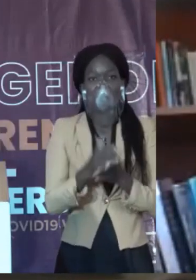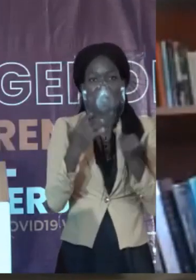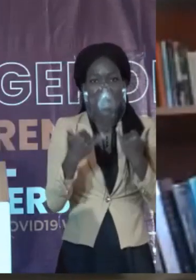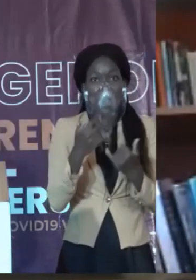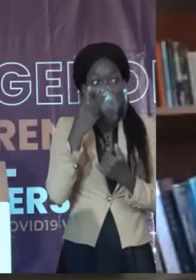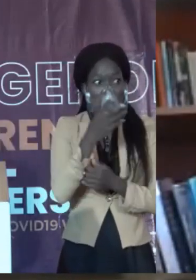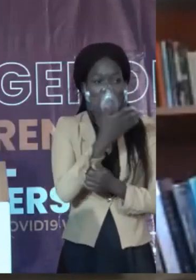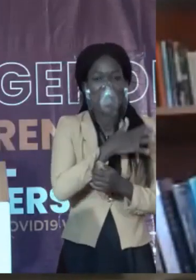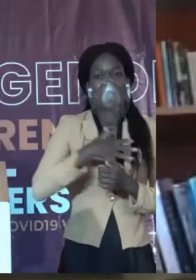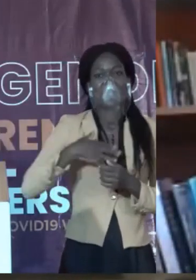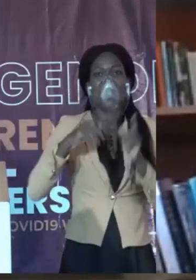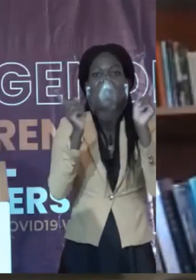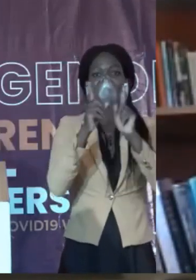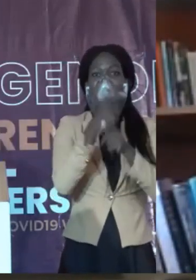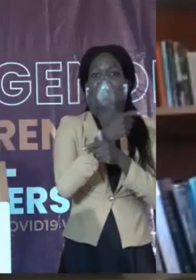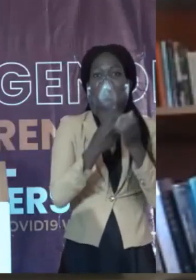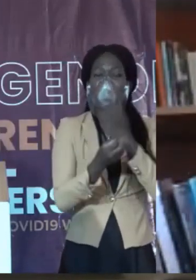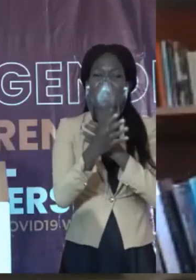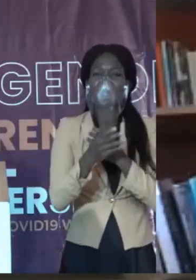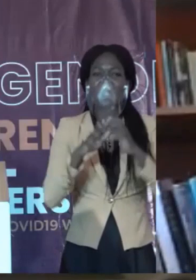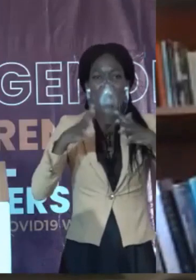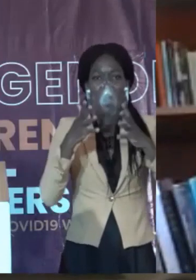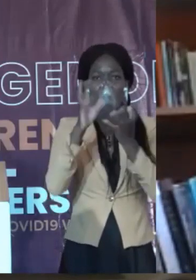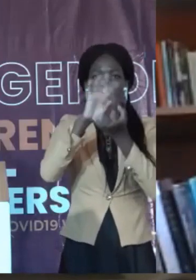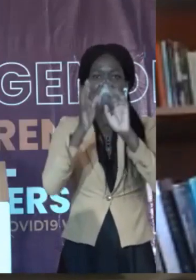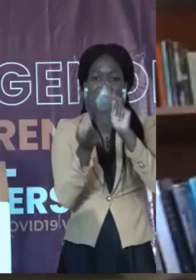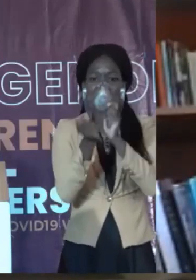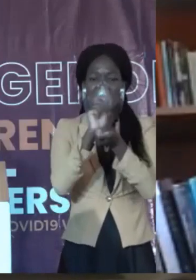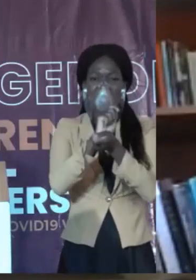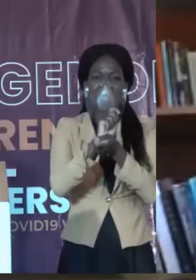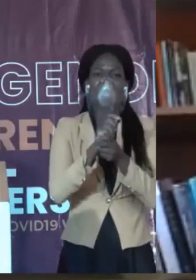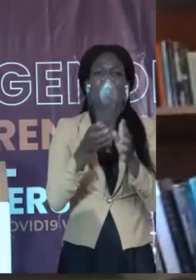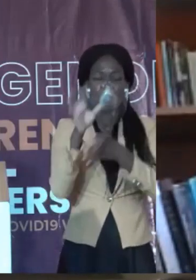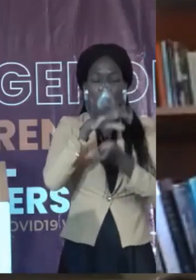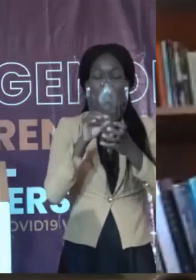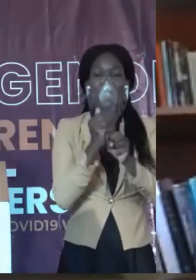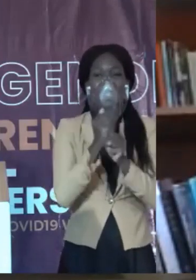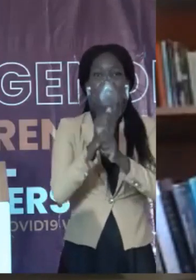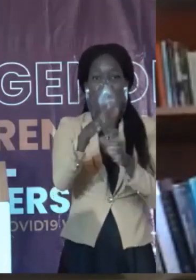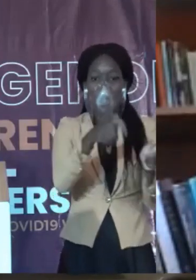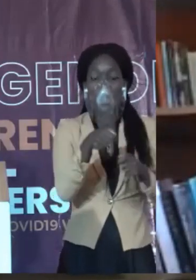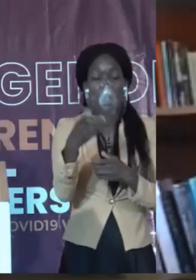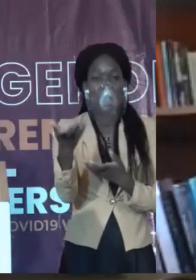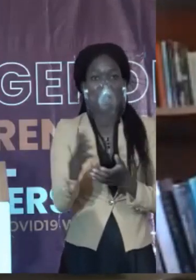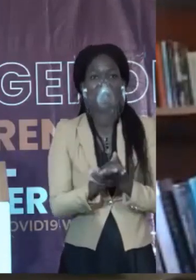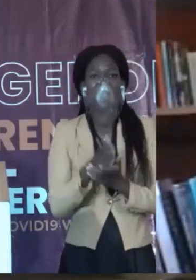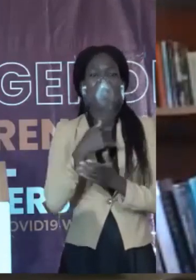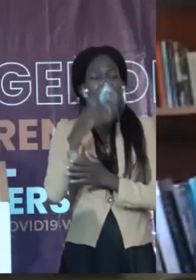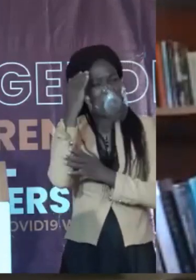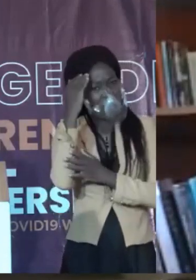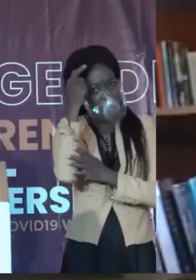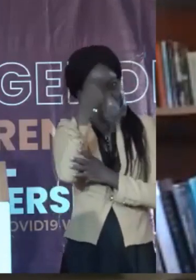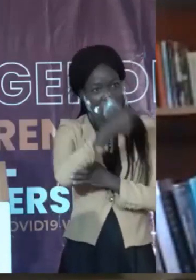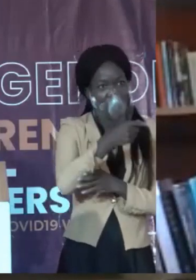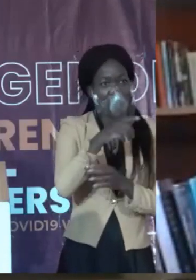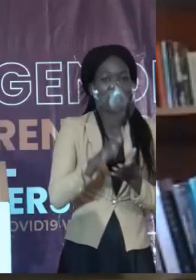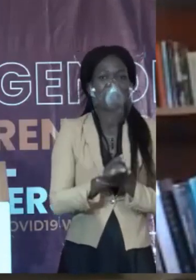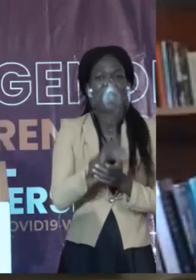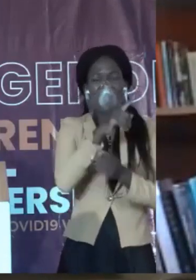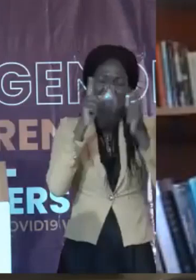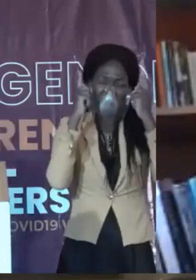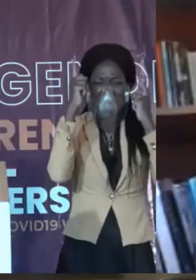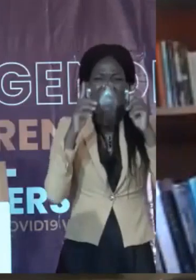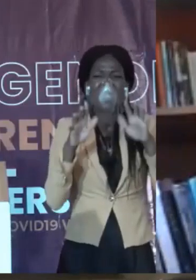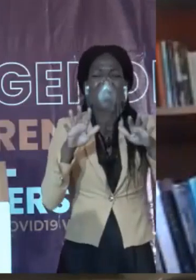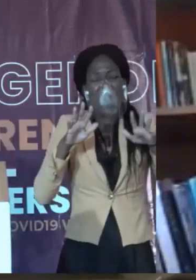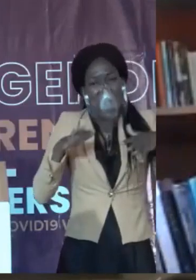change comes into play. I was wondering to say, from your perspective, how do you see this climate change impacting on